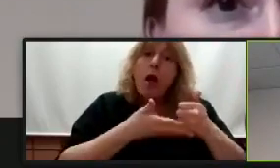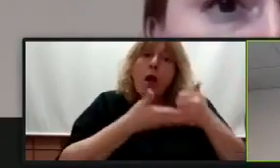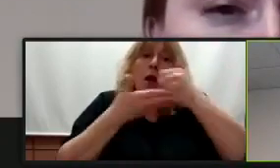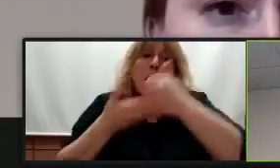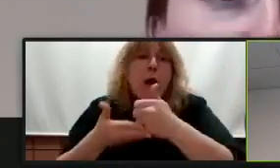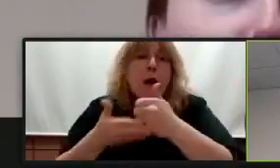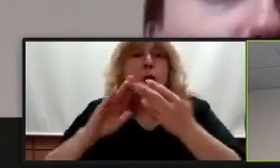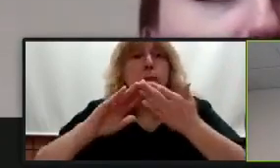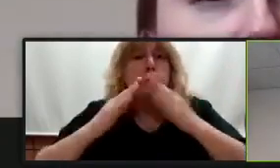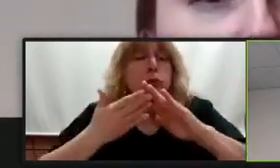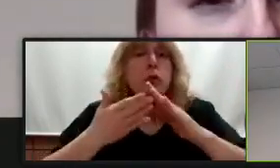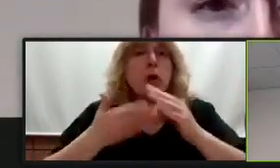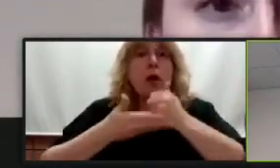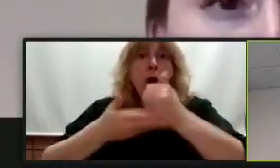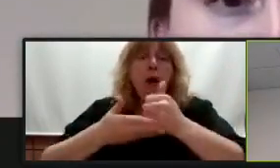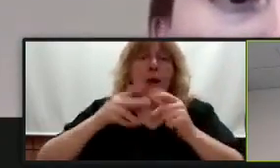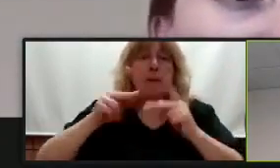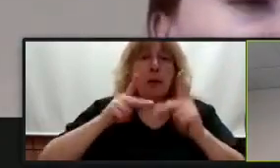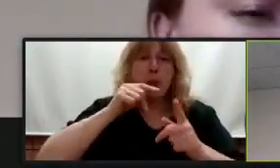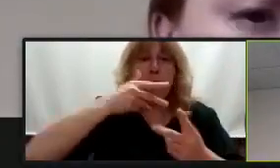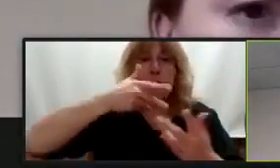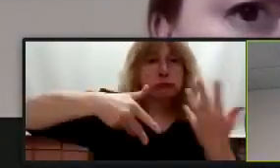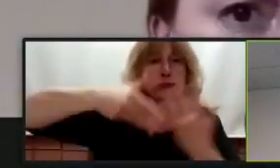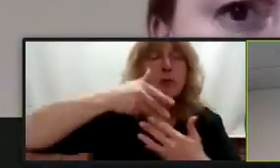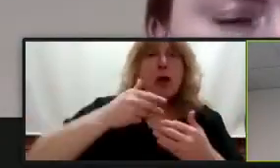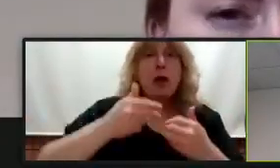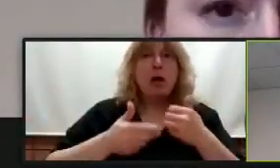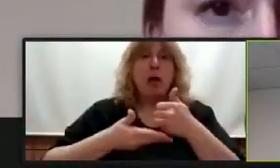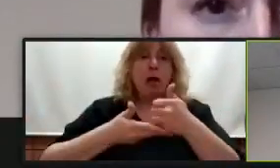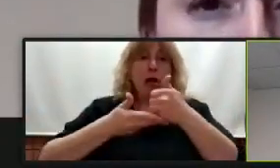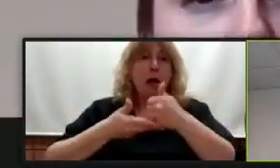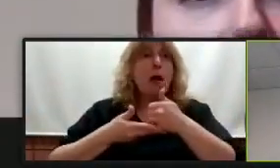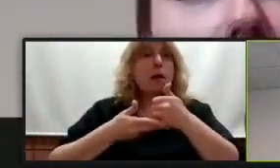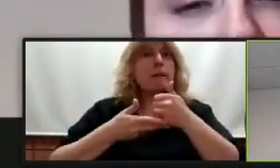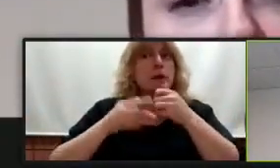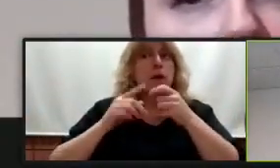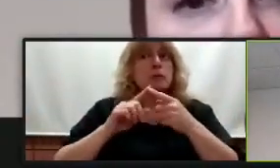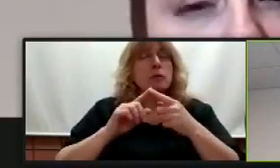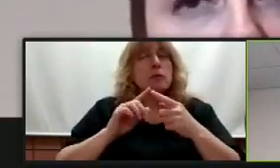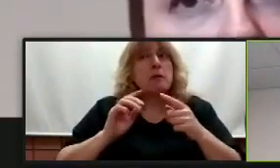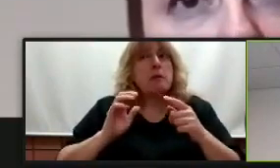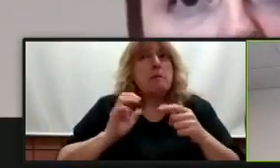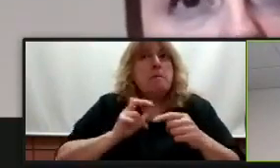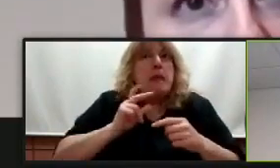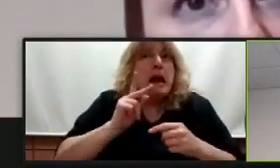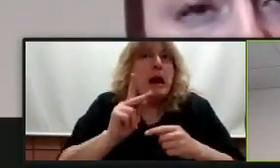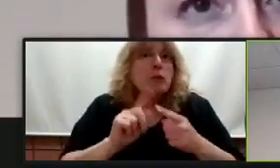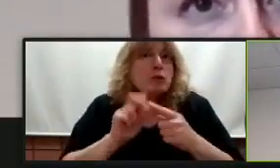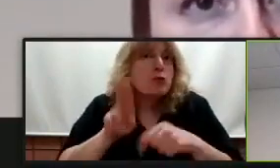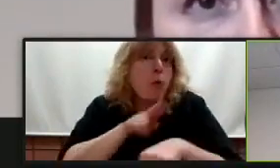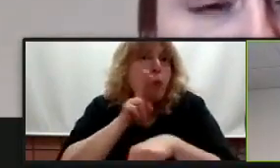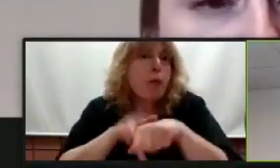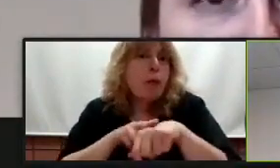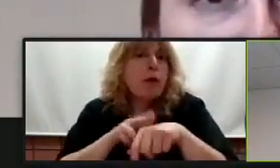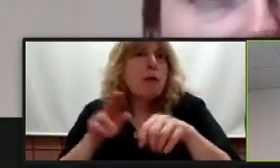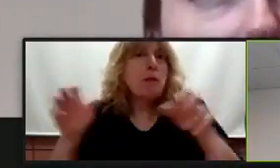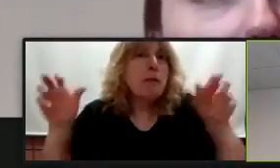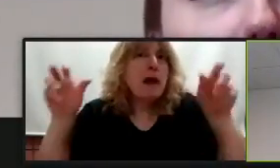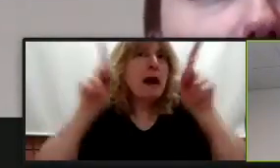get back to where we were before, or at least a place that feels safer and like we can kind